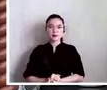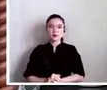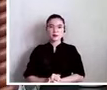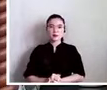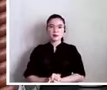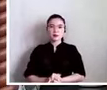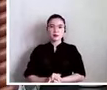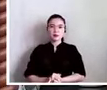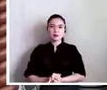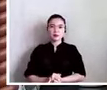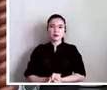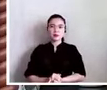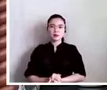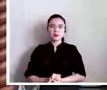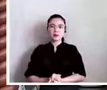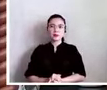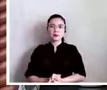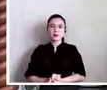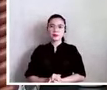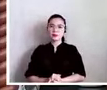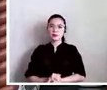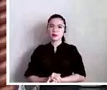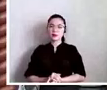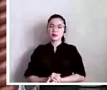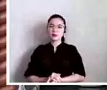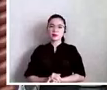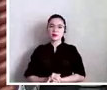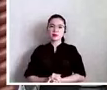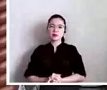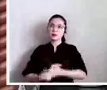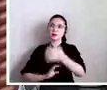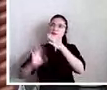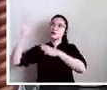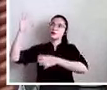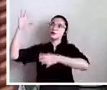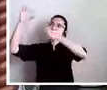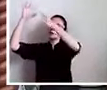Batu palani sa guma,